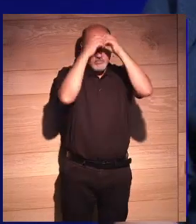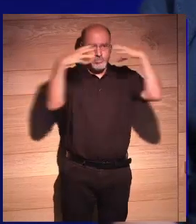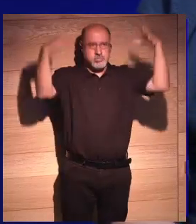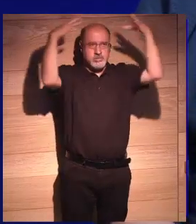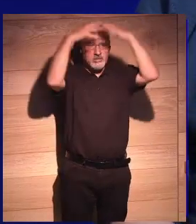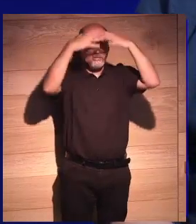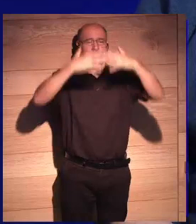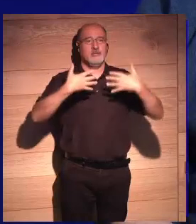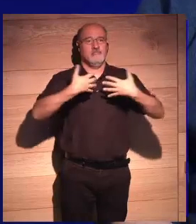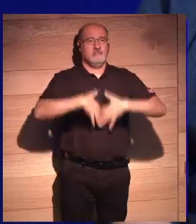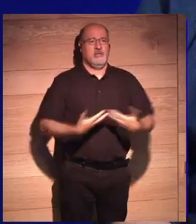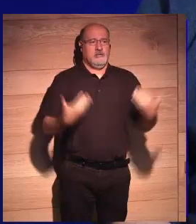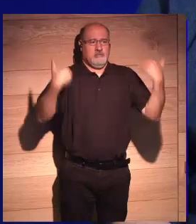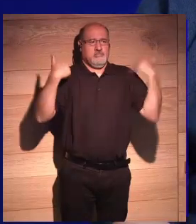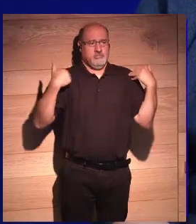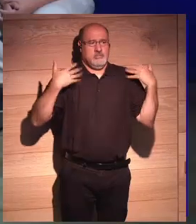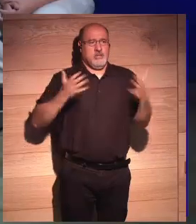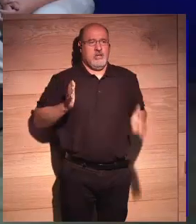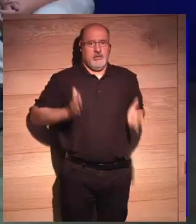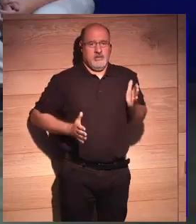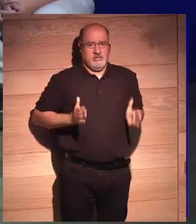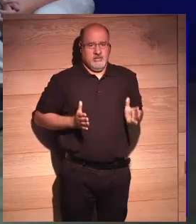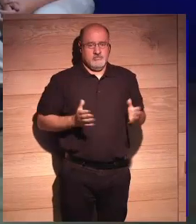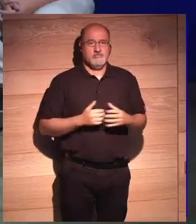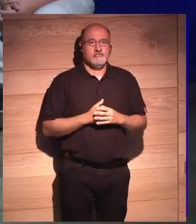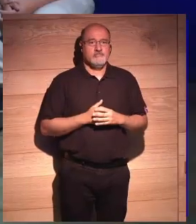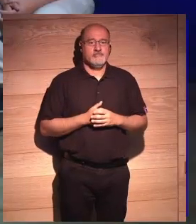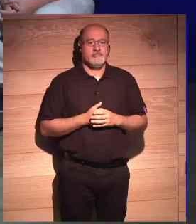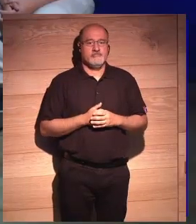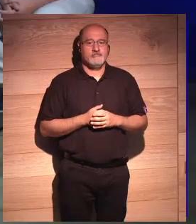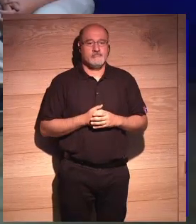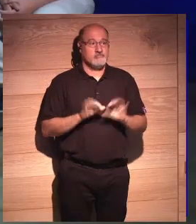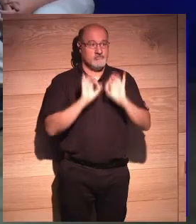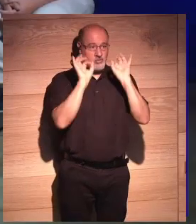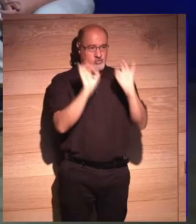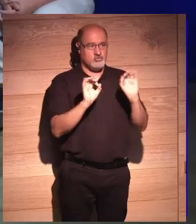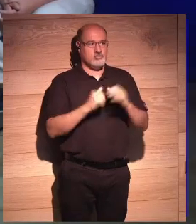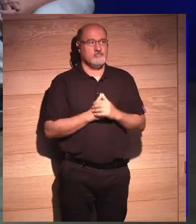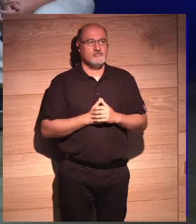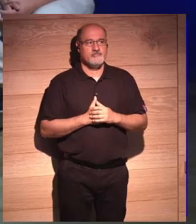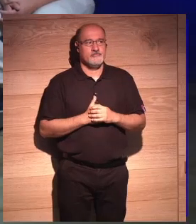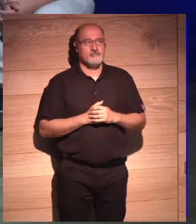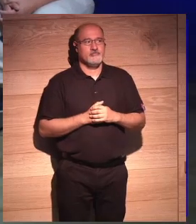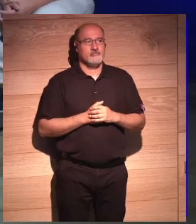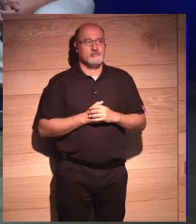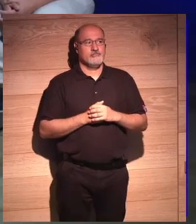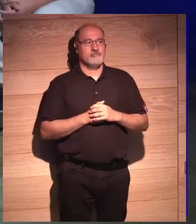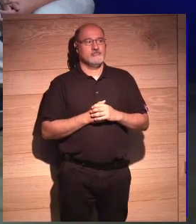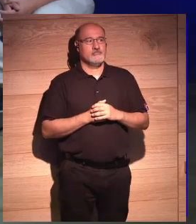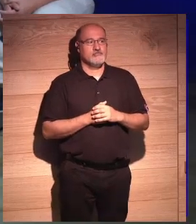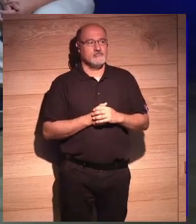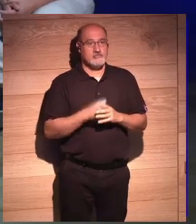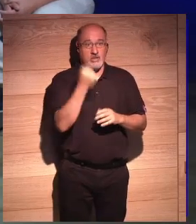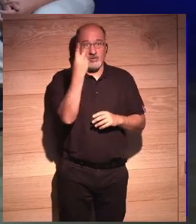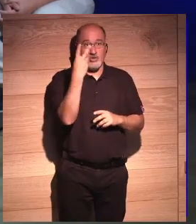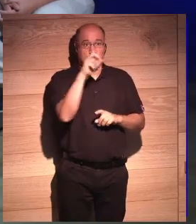creation of an embodiment of an avatar and getting into this avatar. Absolutely. I think